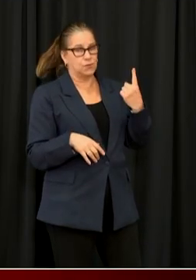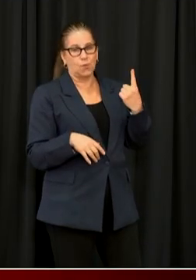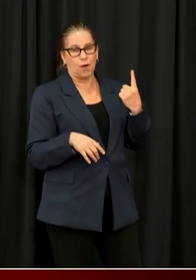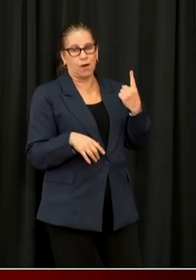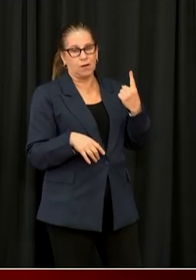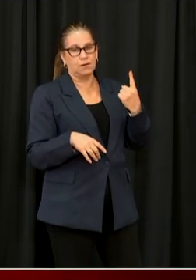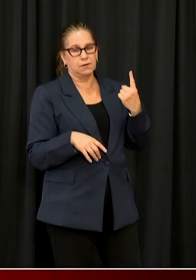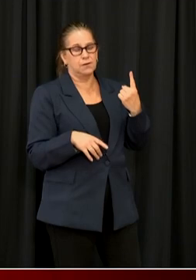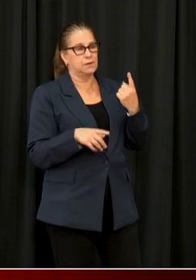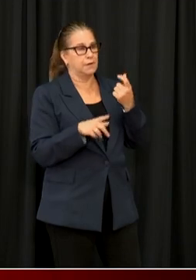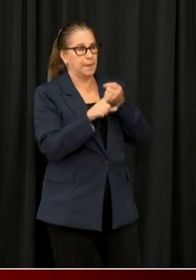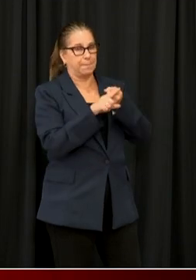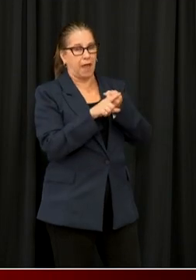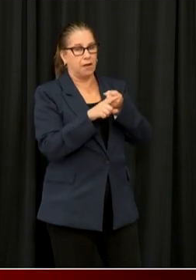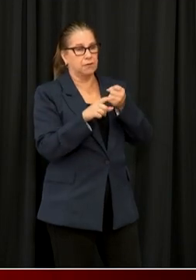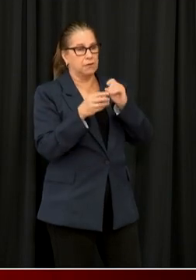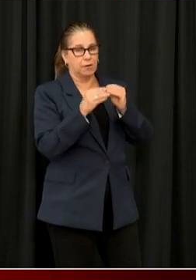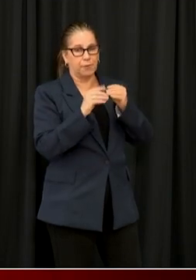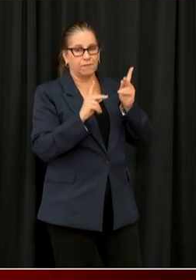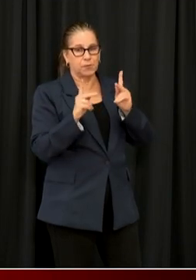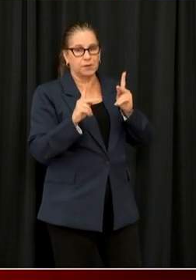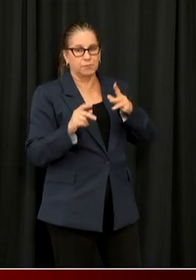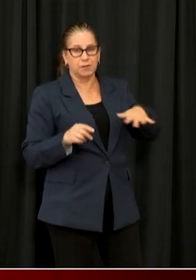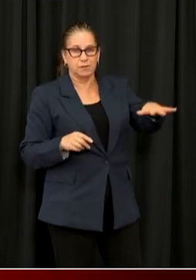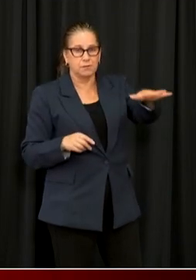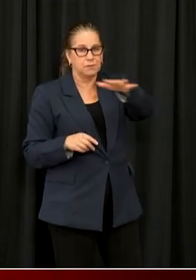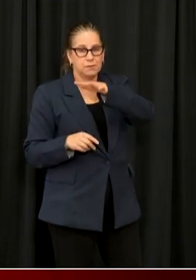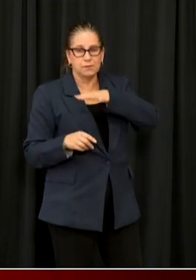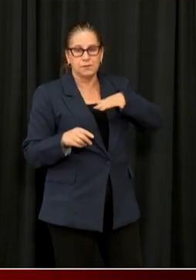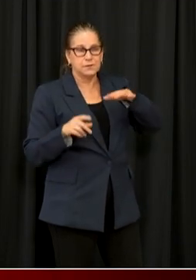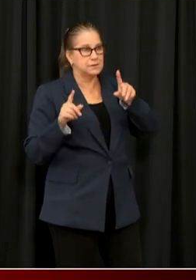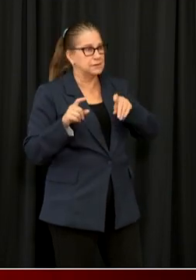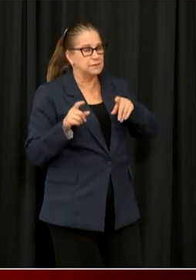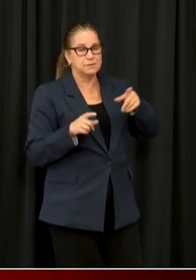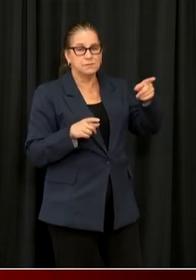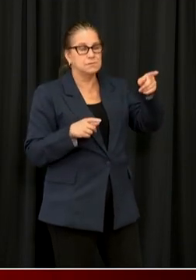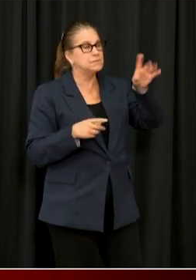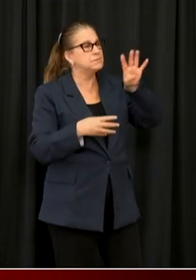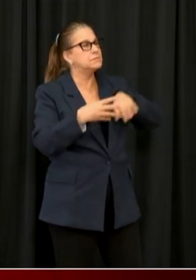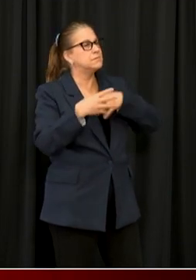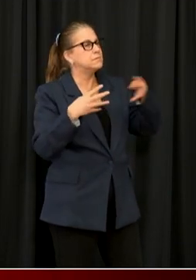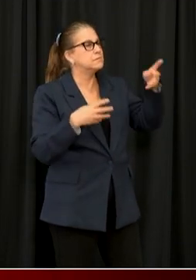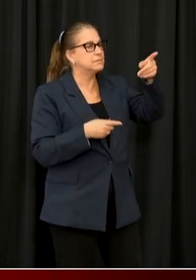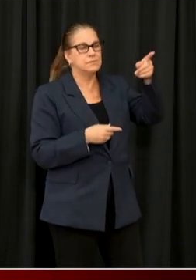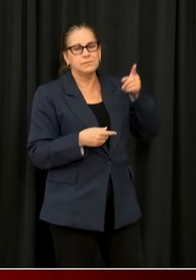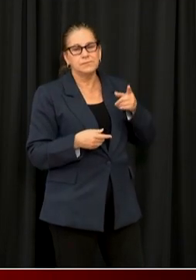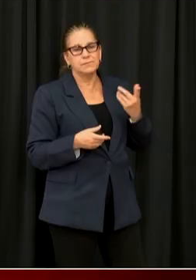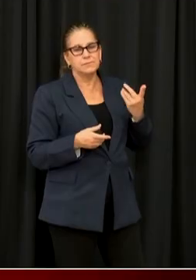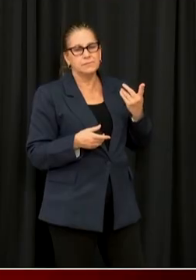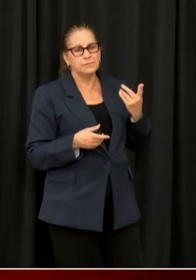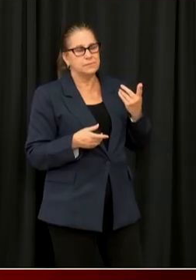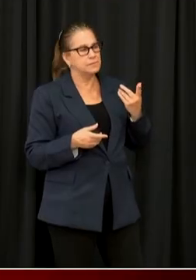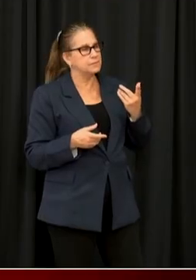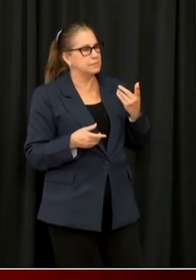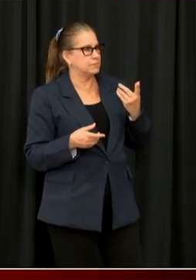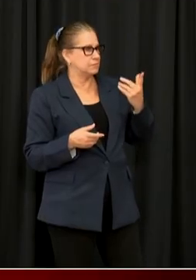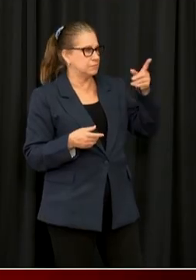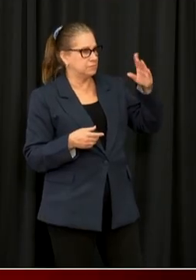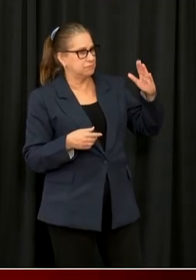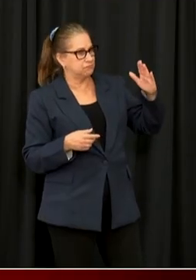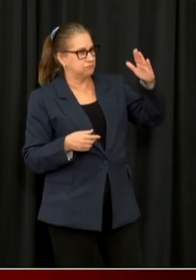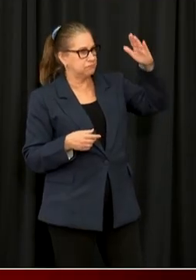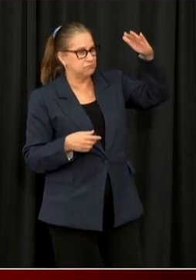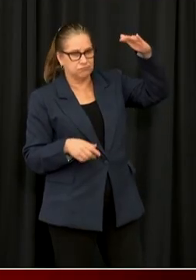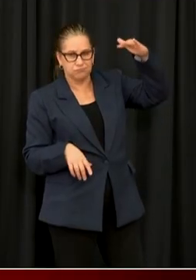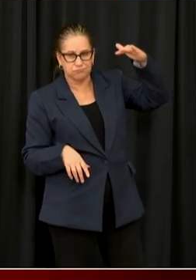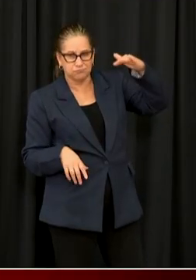clarify the graph. It looks like that data point is on the border of that new shading to see the impact. Is today the first day you can see the impact, or